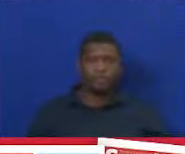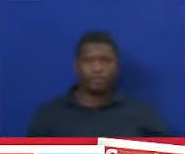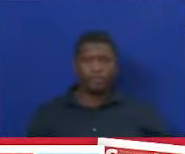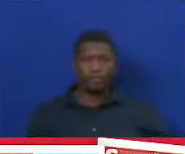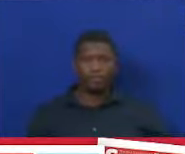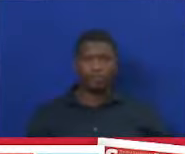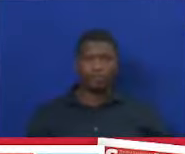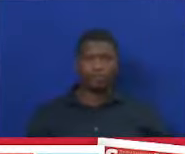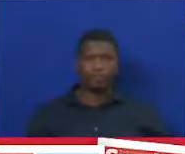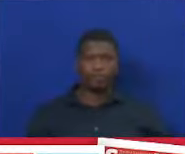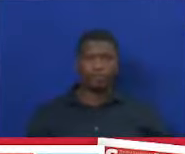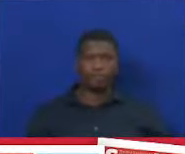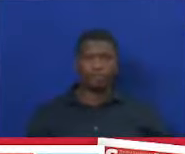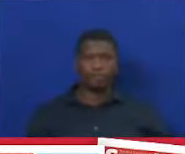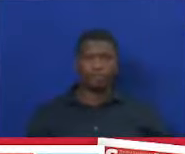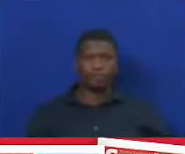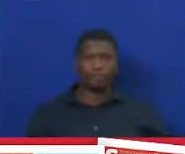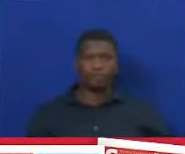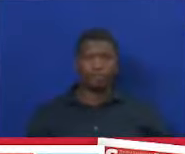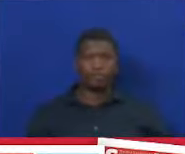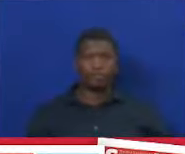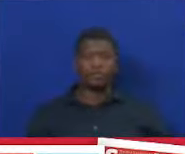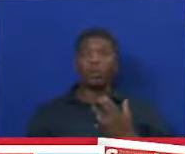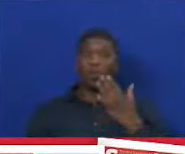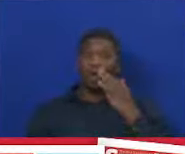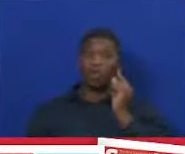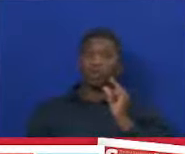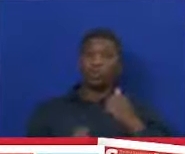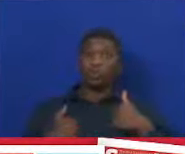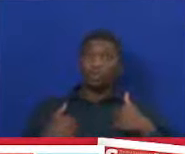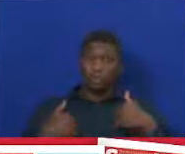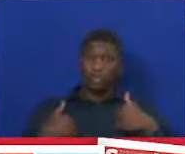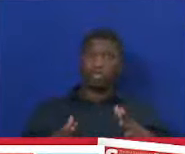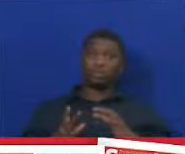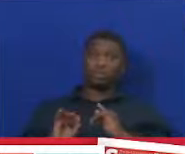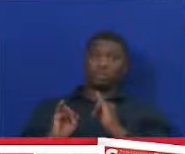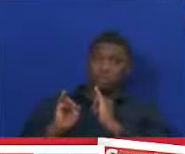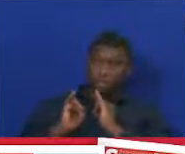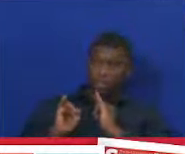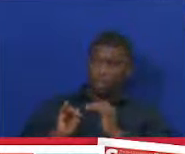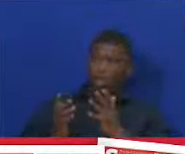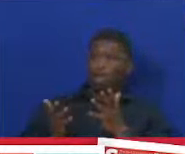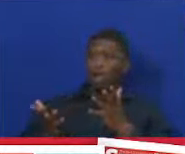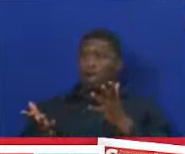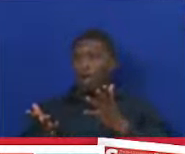were about to start with the interview, my commander informed me that